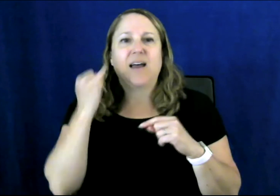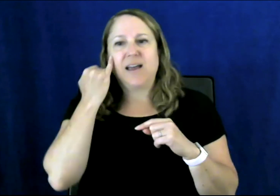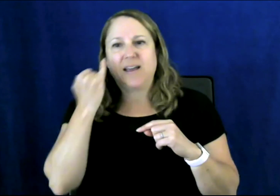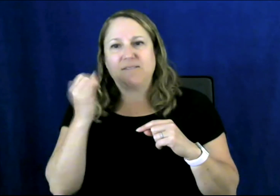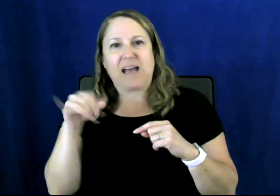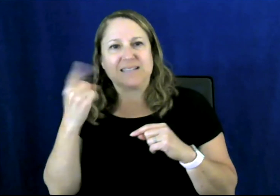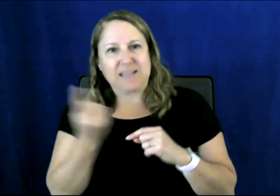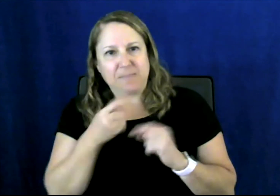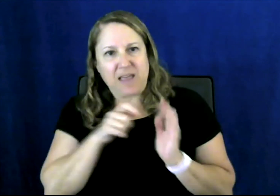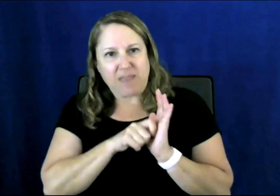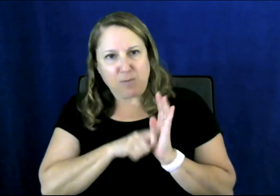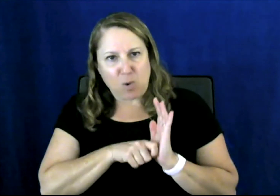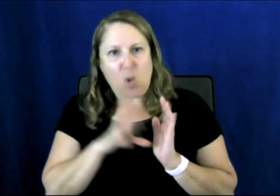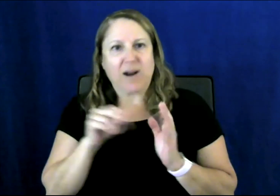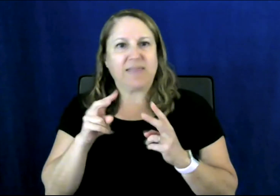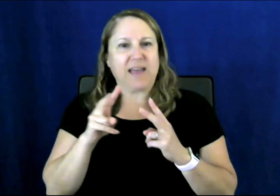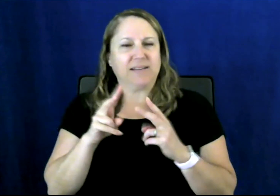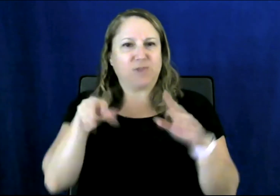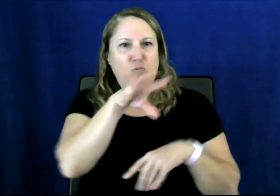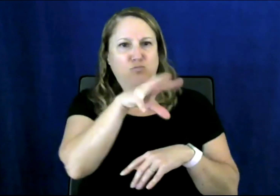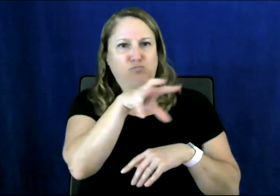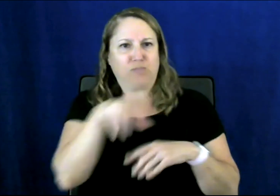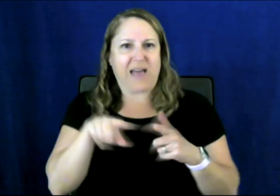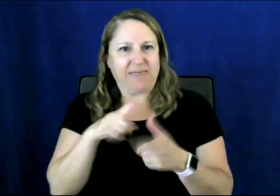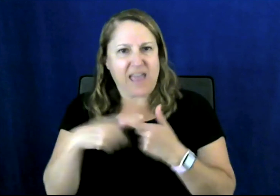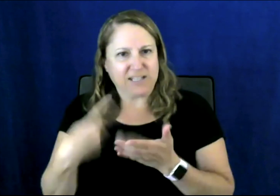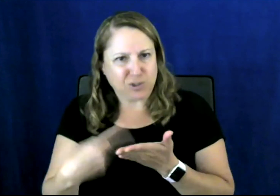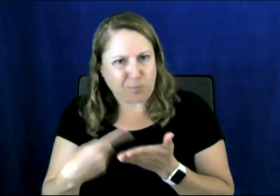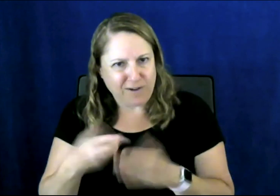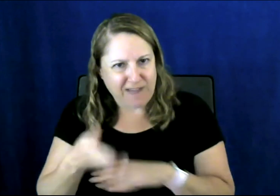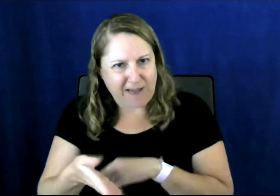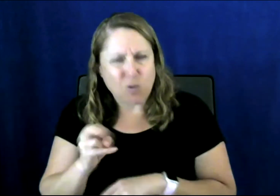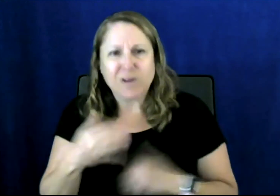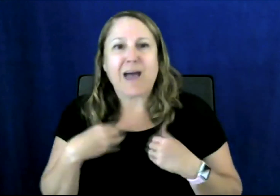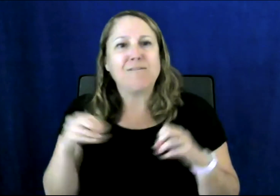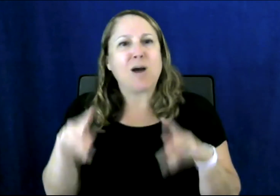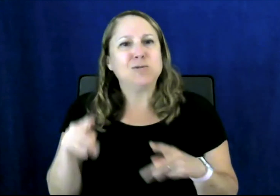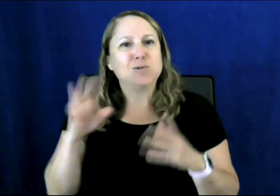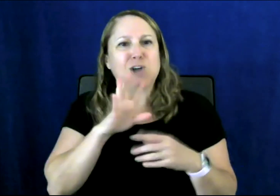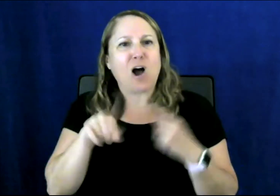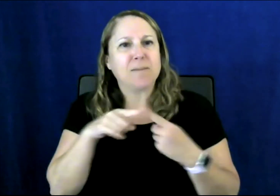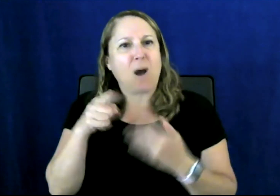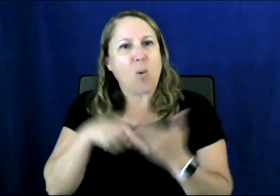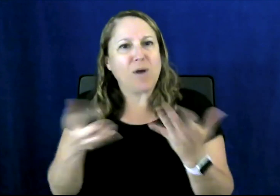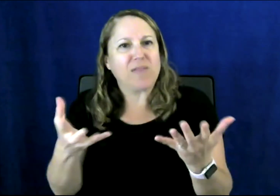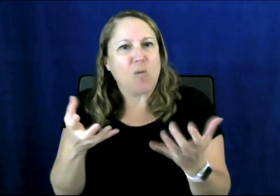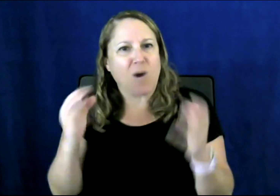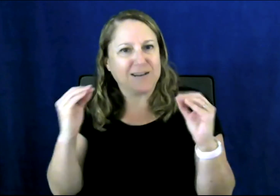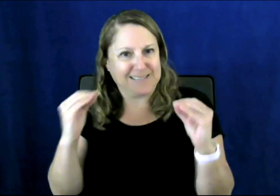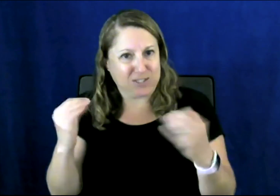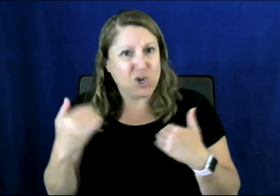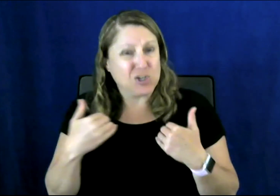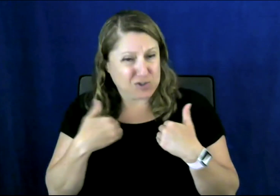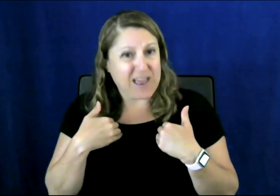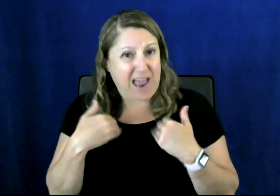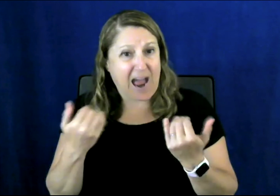is there an opportunity for them to talk about what I would like to teach? And is there an increased space for them to talk